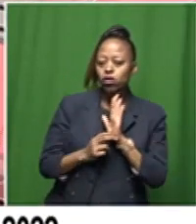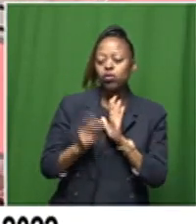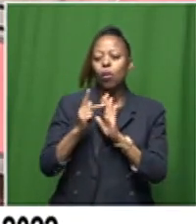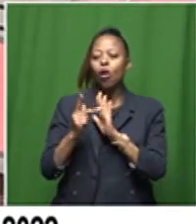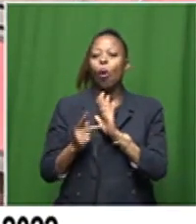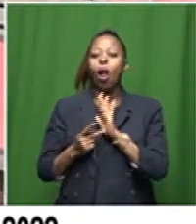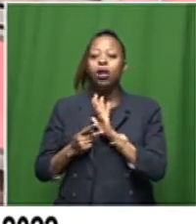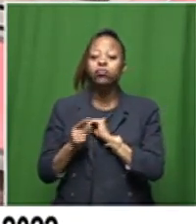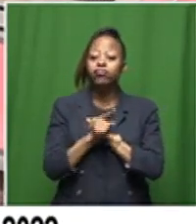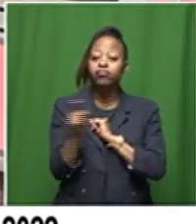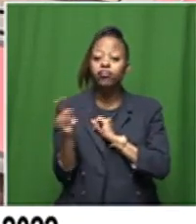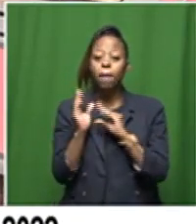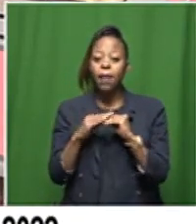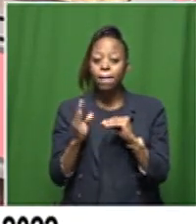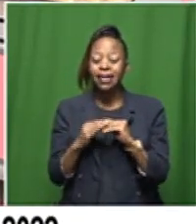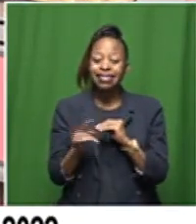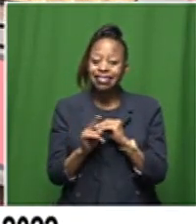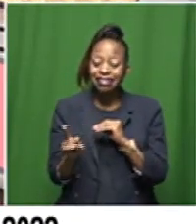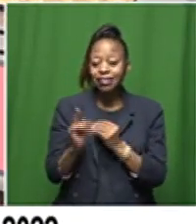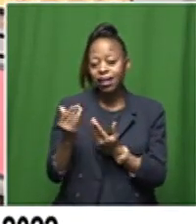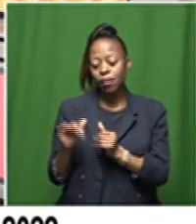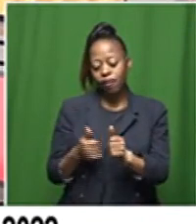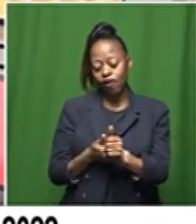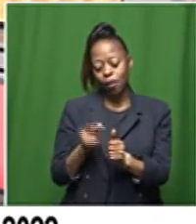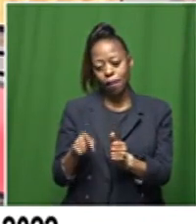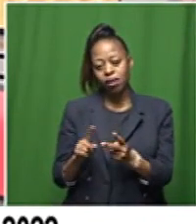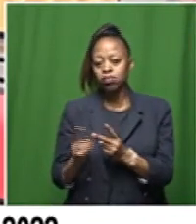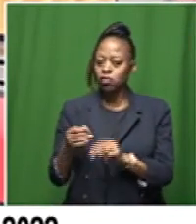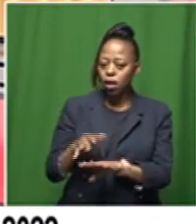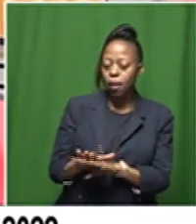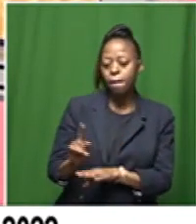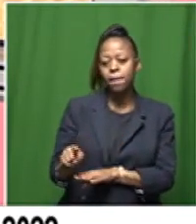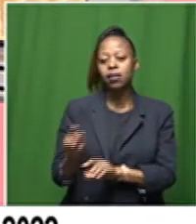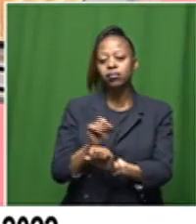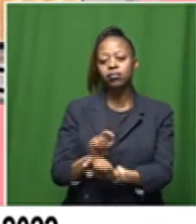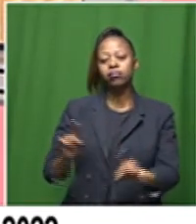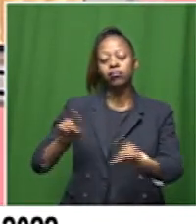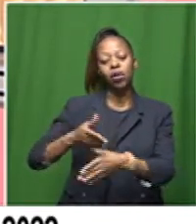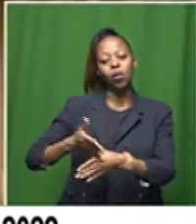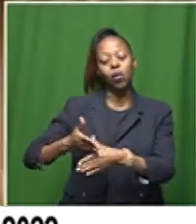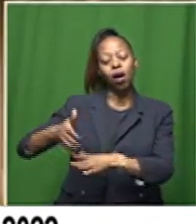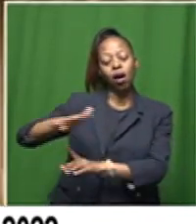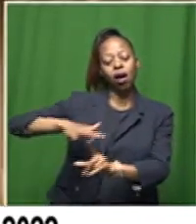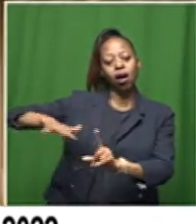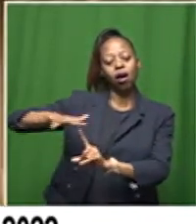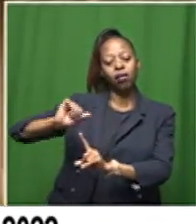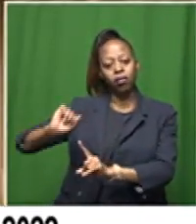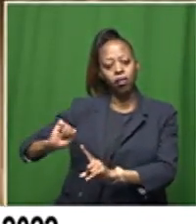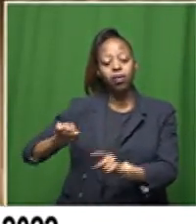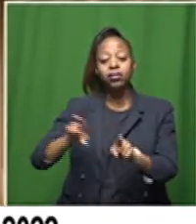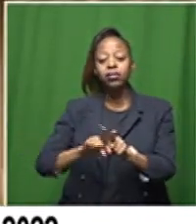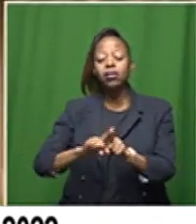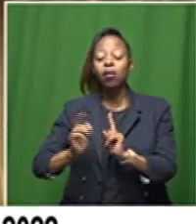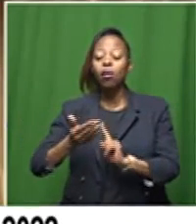all the members are expected to implement in their own course, in their own countries. And one of the